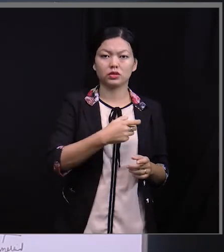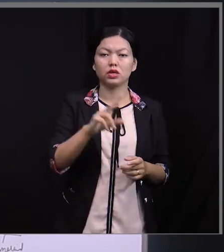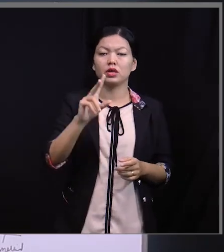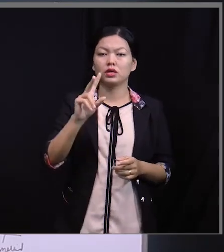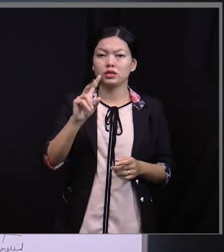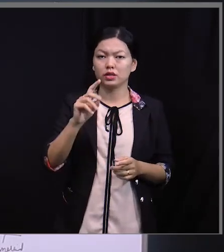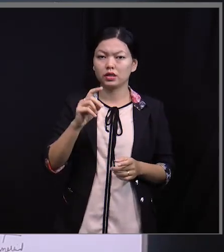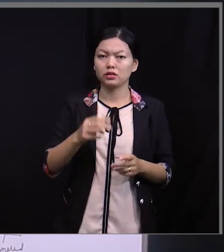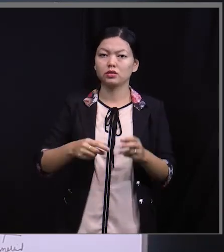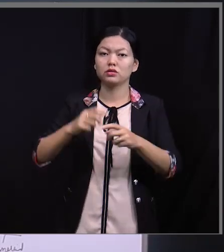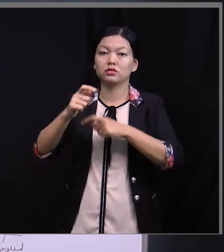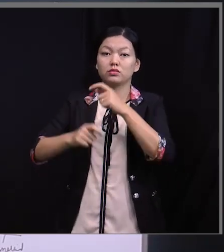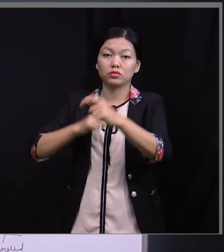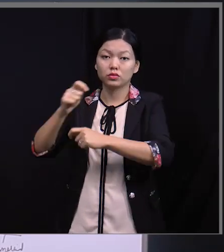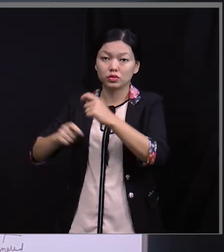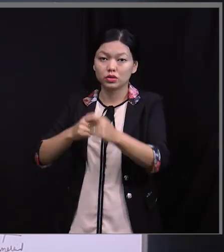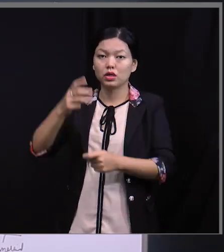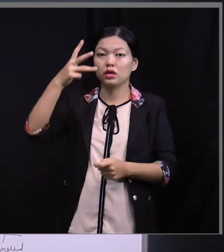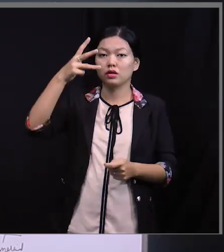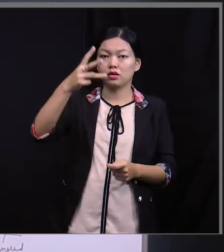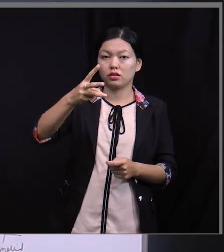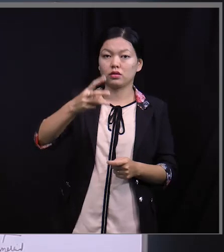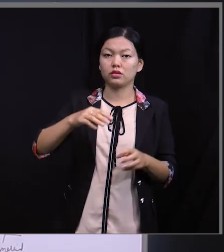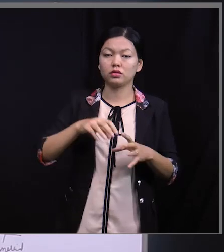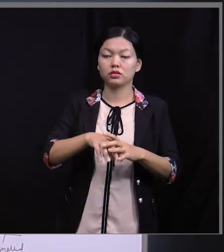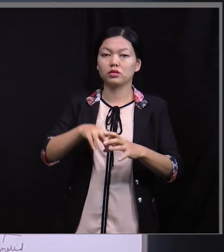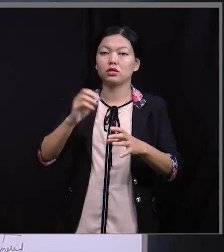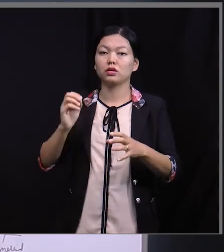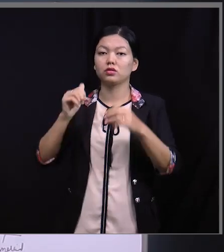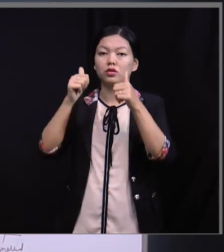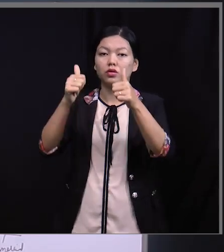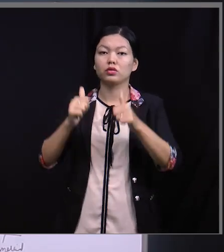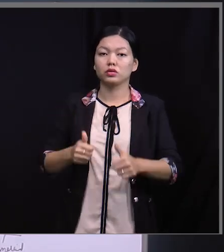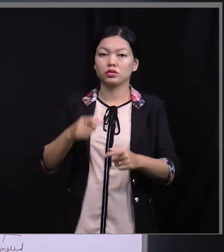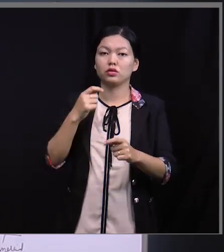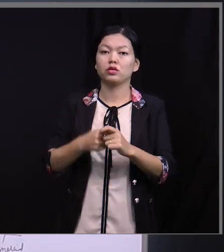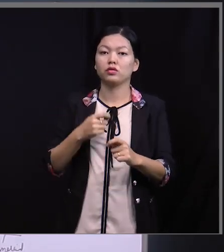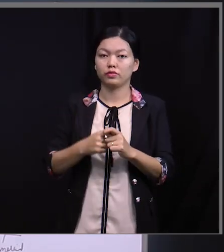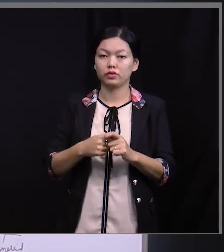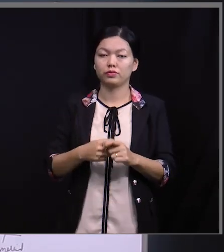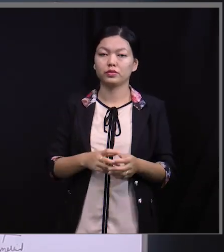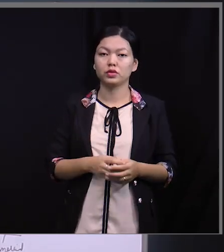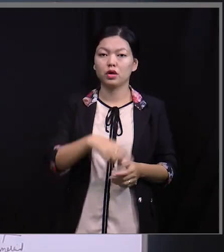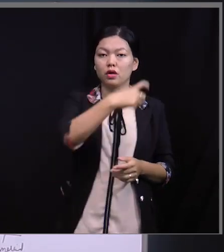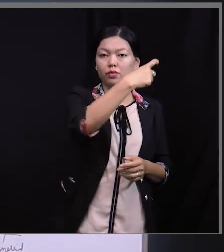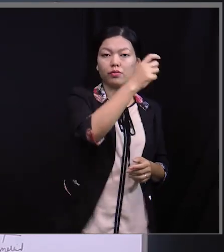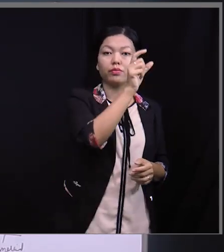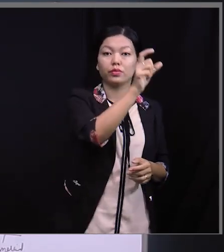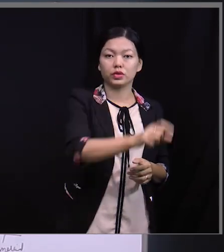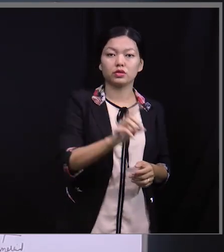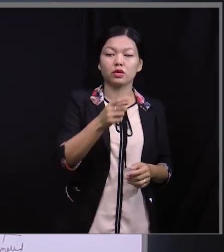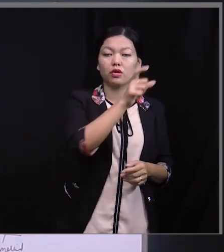ship that carries an entrepreneur to reach the final destination, that is the creation of an enterprise.